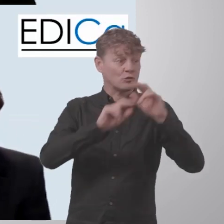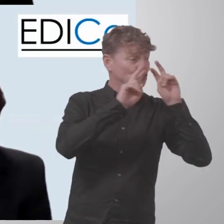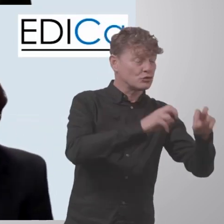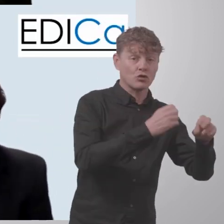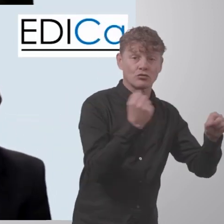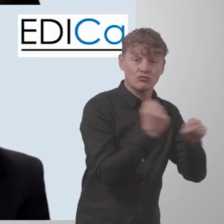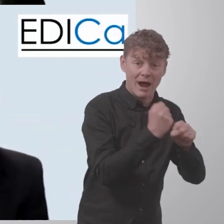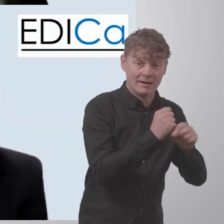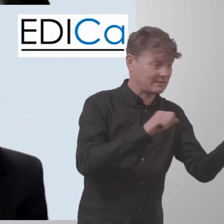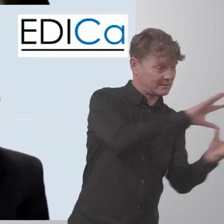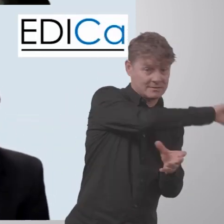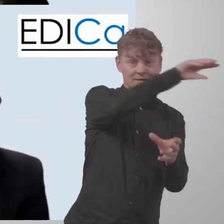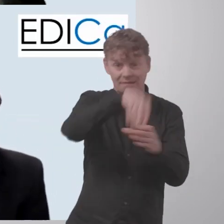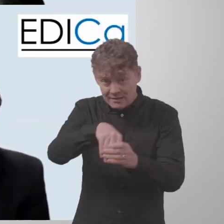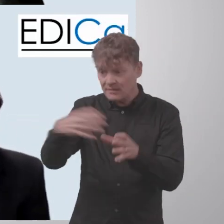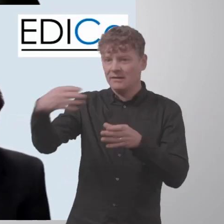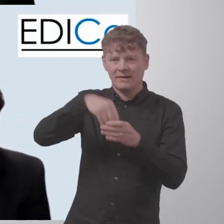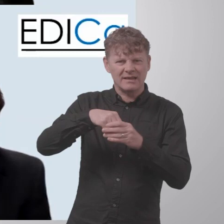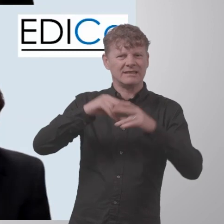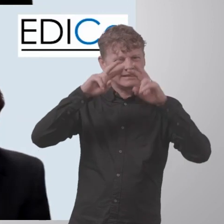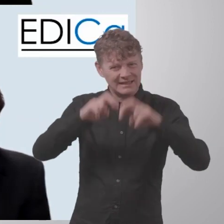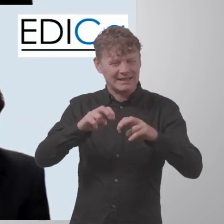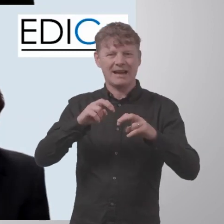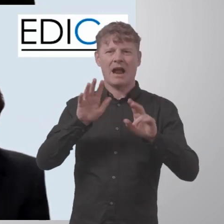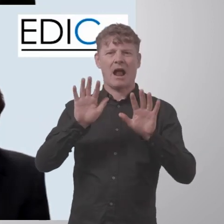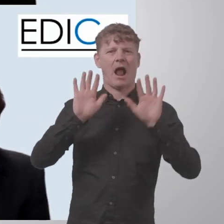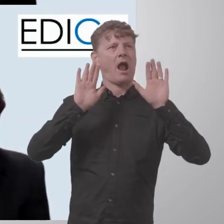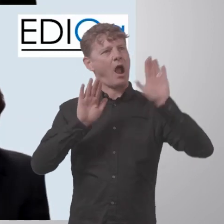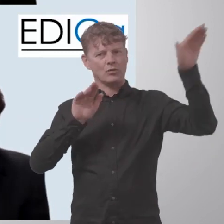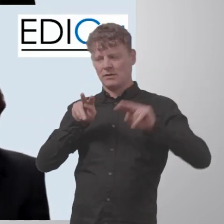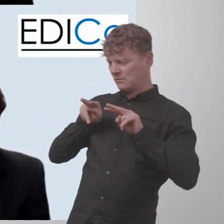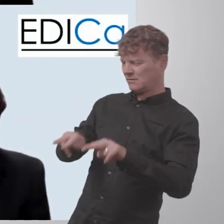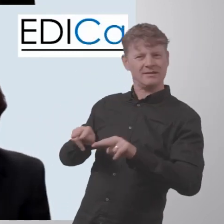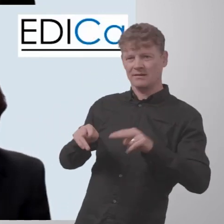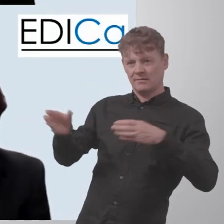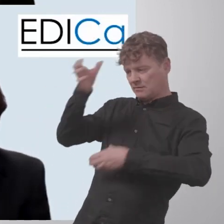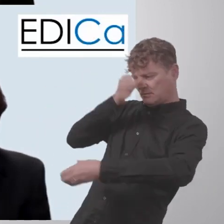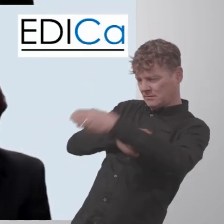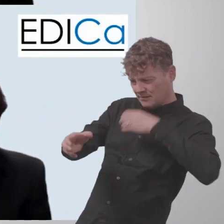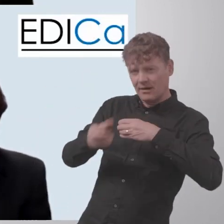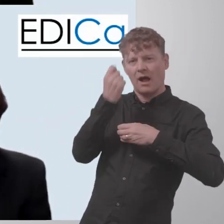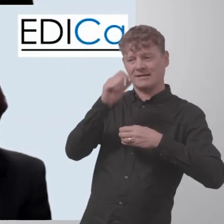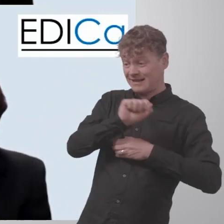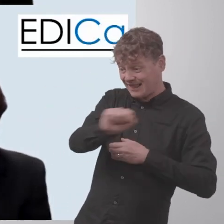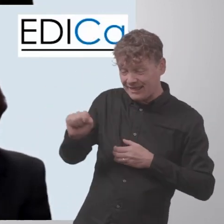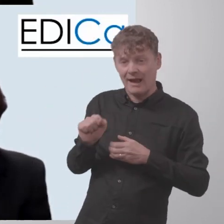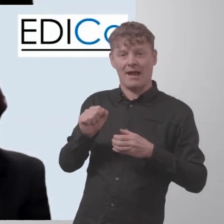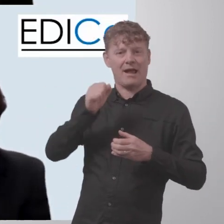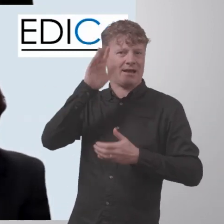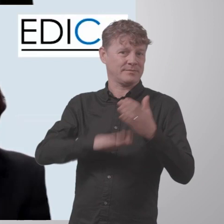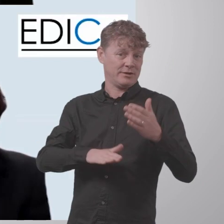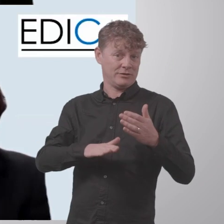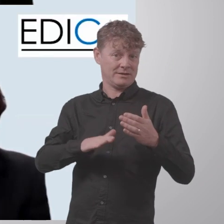the inside and working with people to try and understand their lived experience of decision making, and to apply that to the